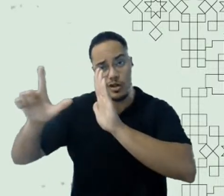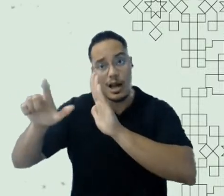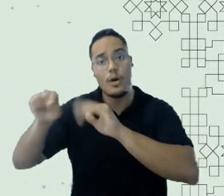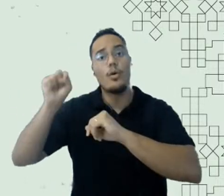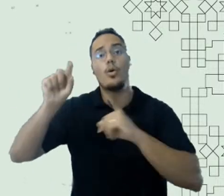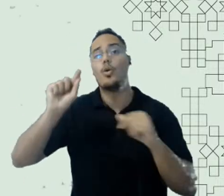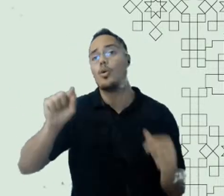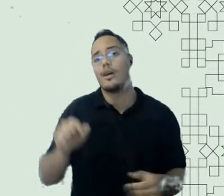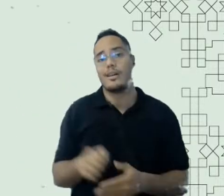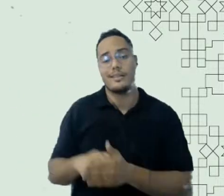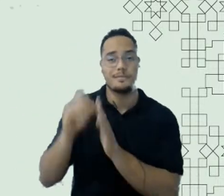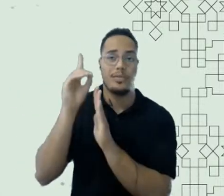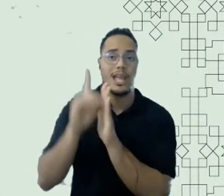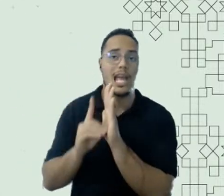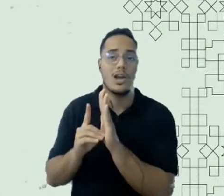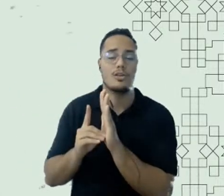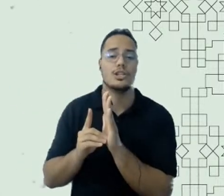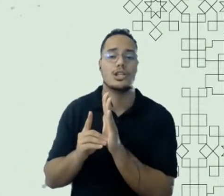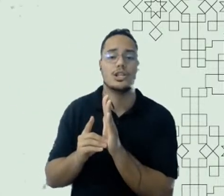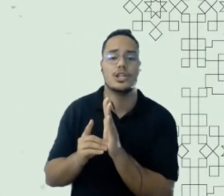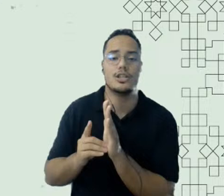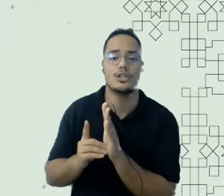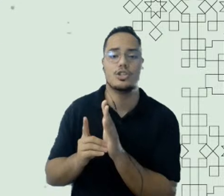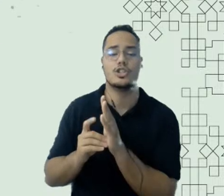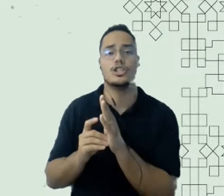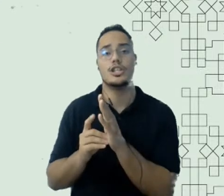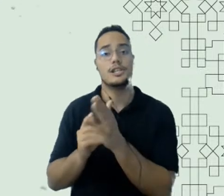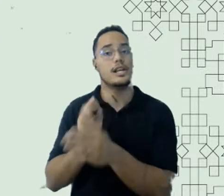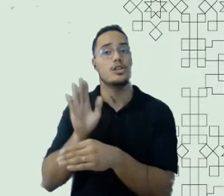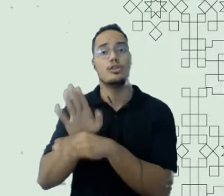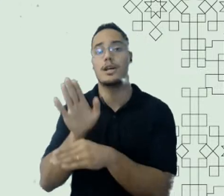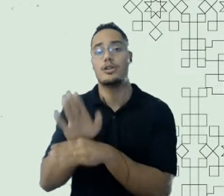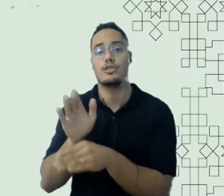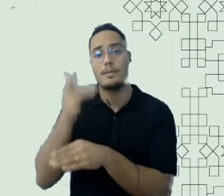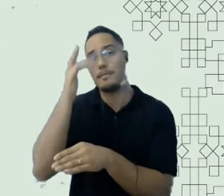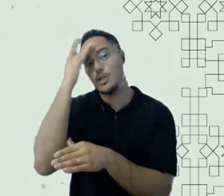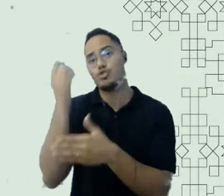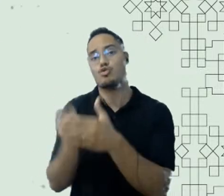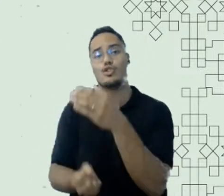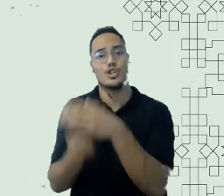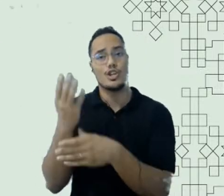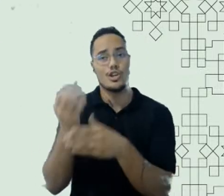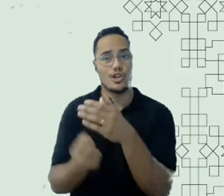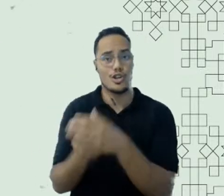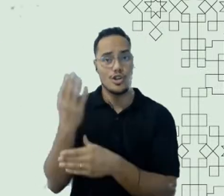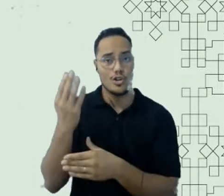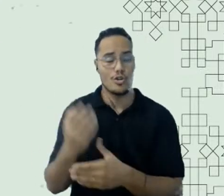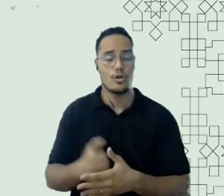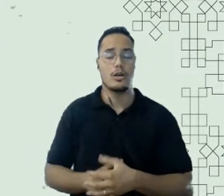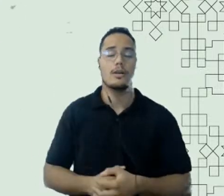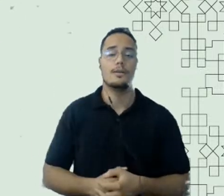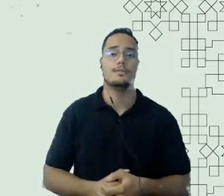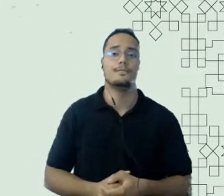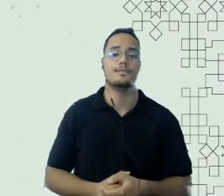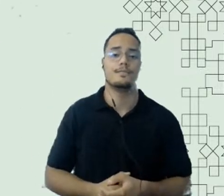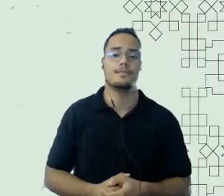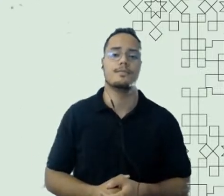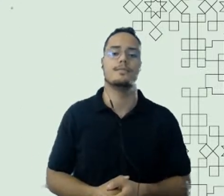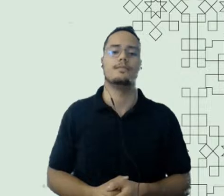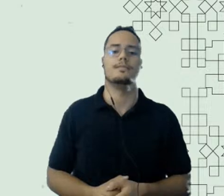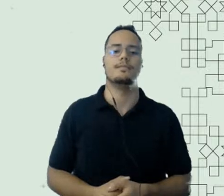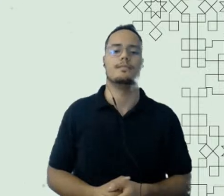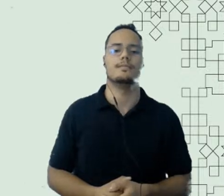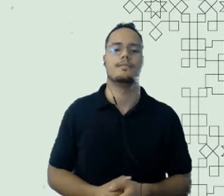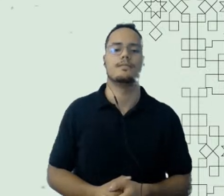care how you phrase that, technically speaking or legally speaking, but at the core, I think that what Google did with YouTube